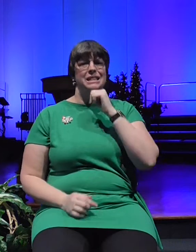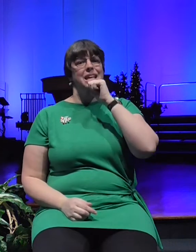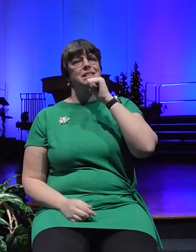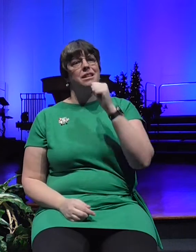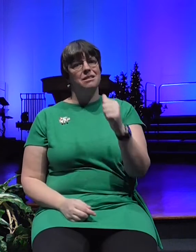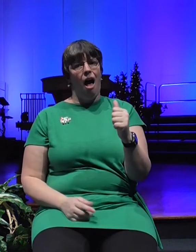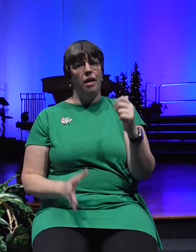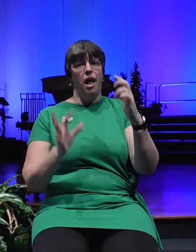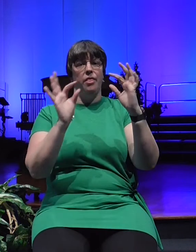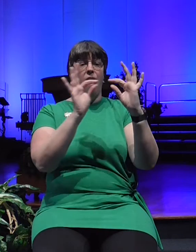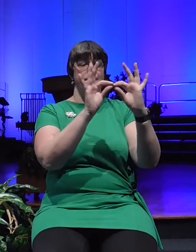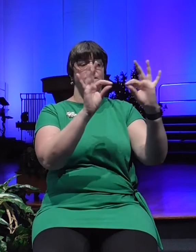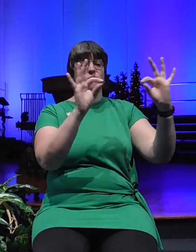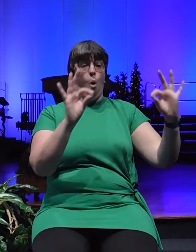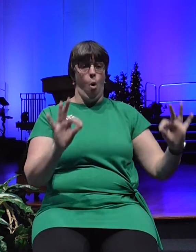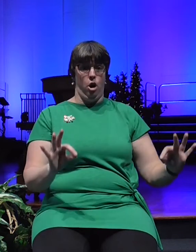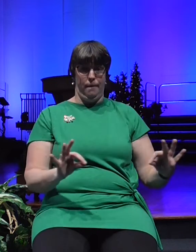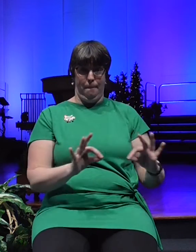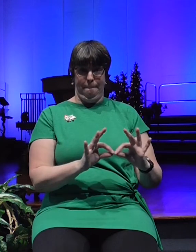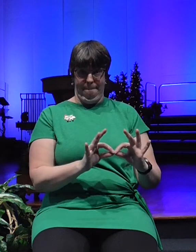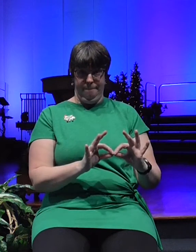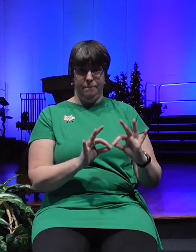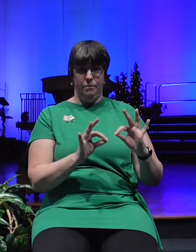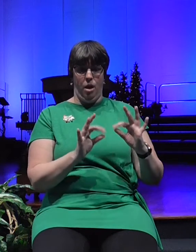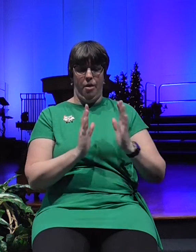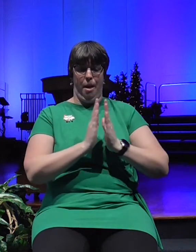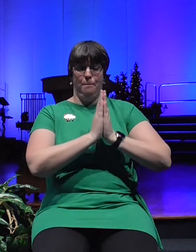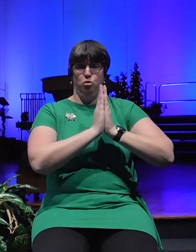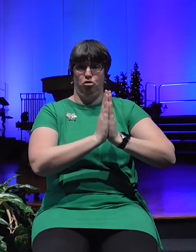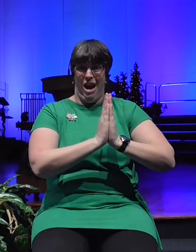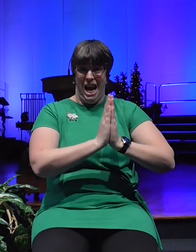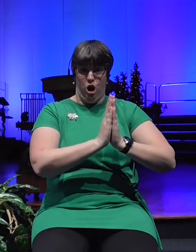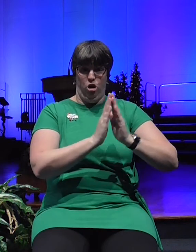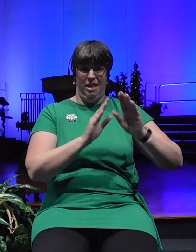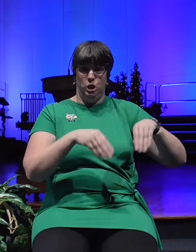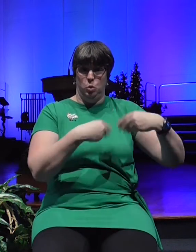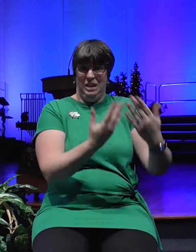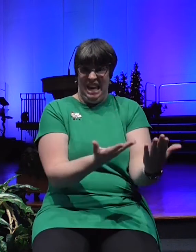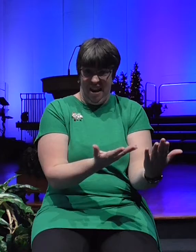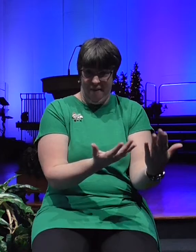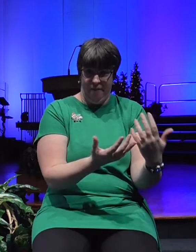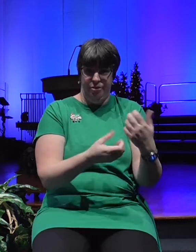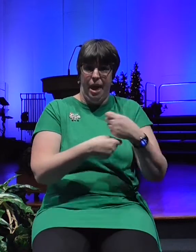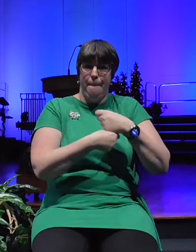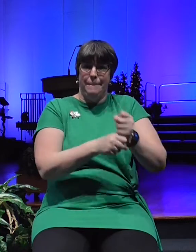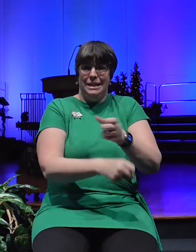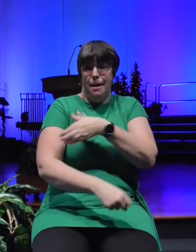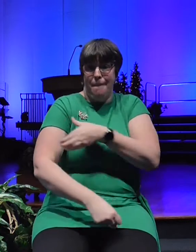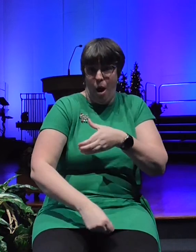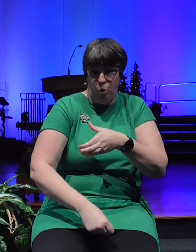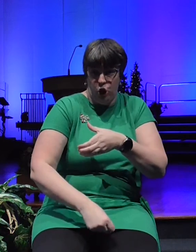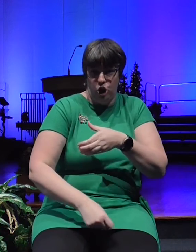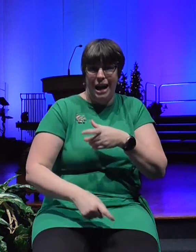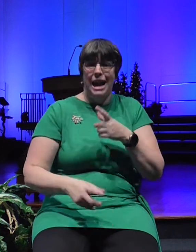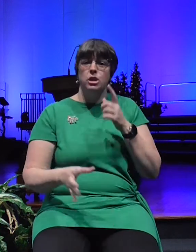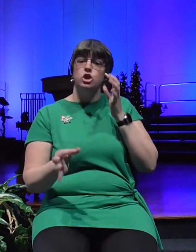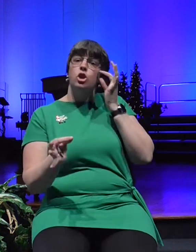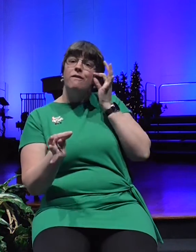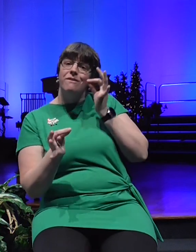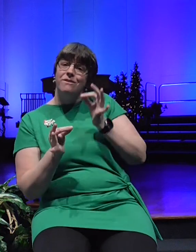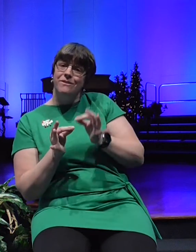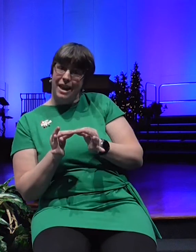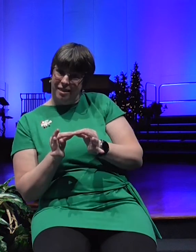the treatment which you give or the prayer which you make that gives it power. Rather, it is your